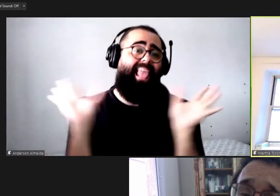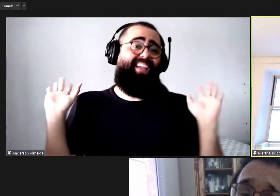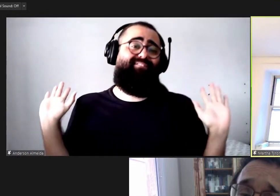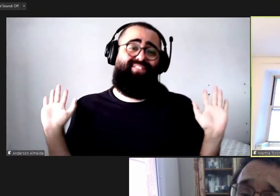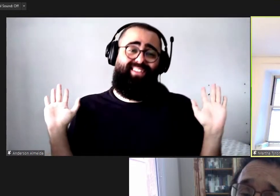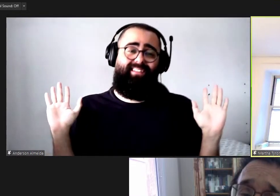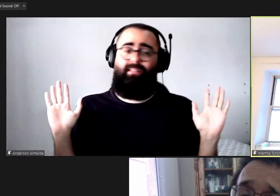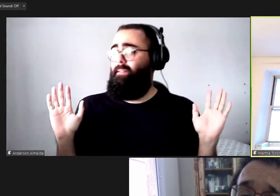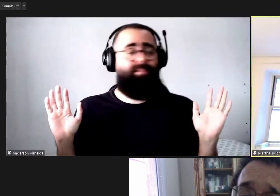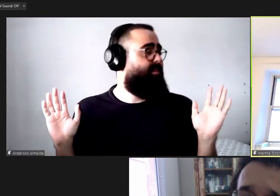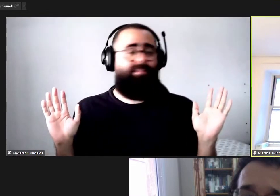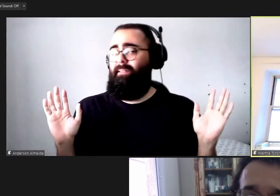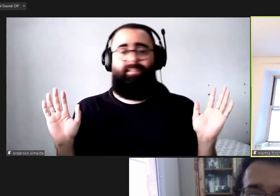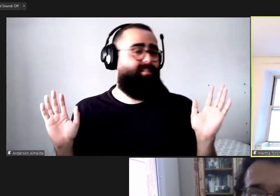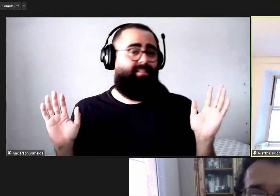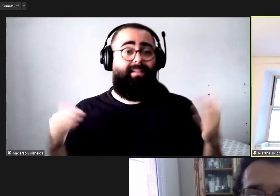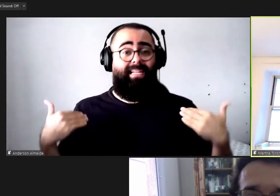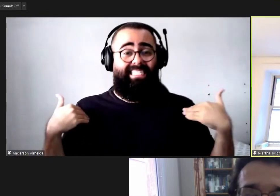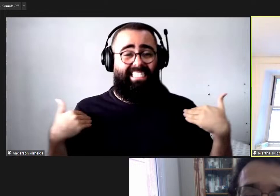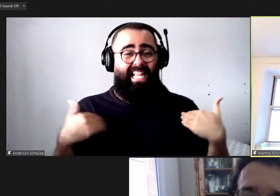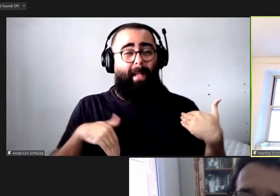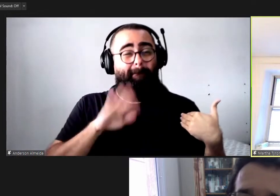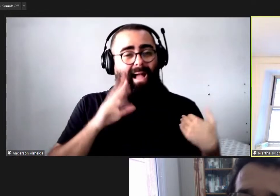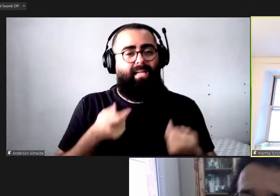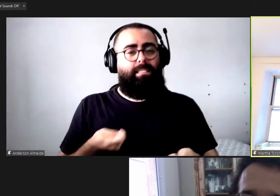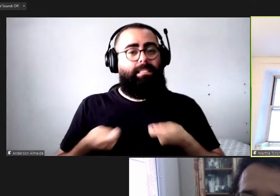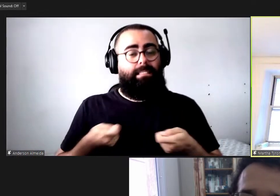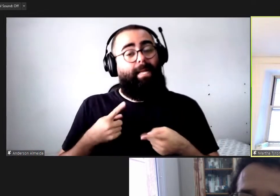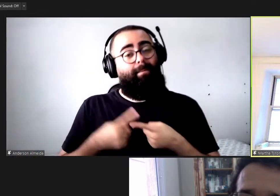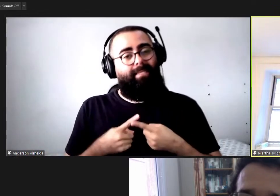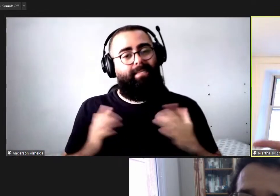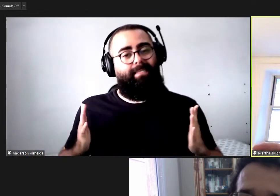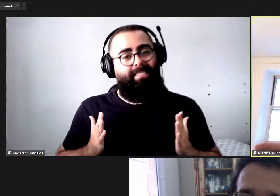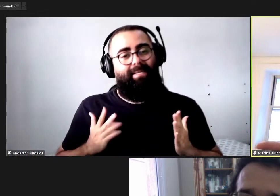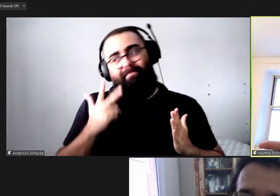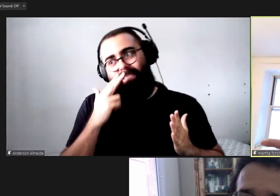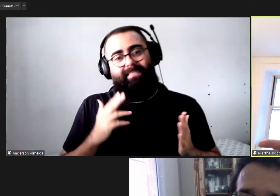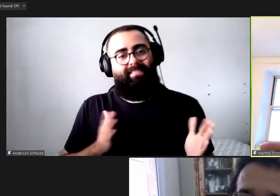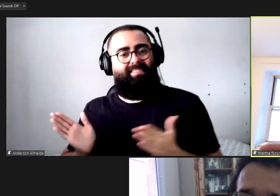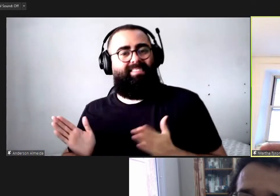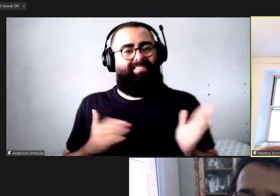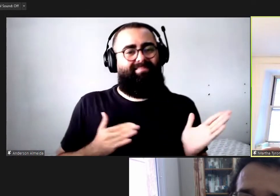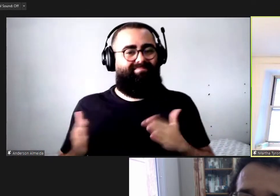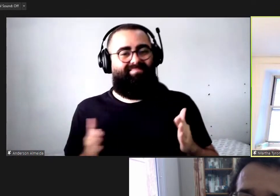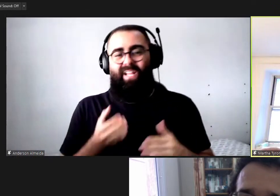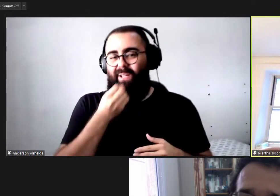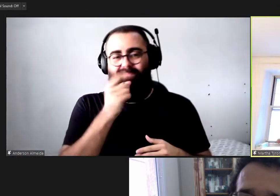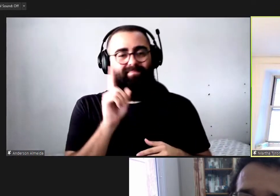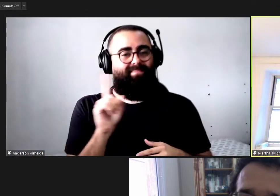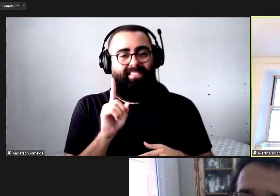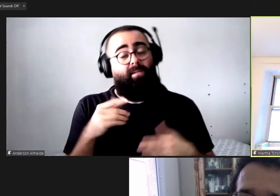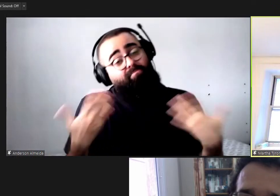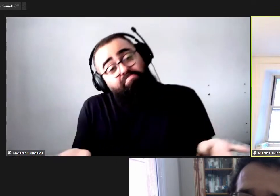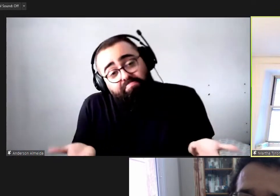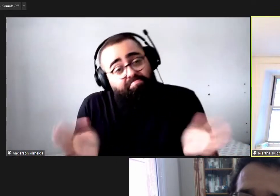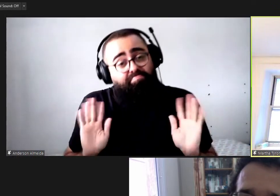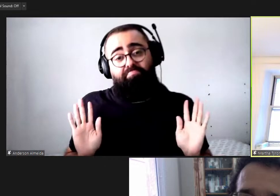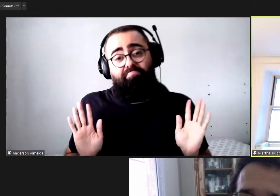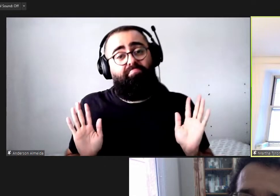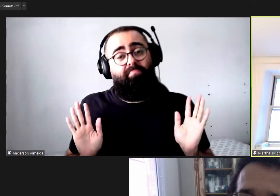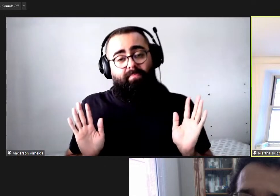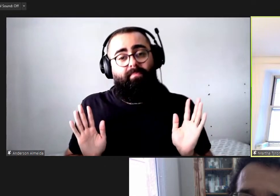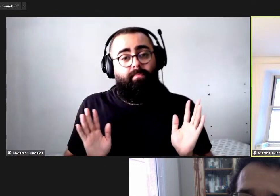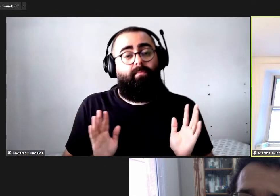than the torso does. That said, I believe with what Puponen was doing, and certainly with what we